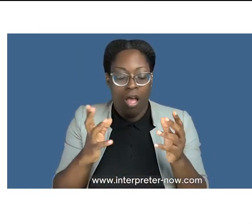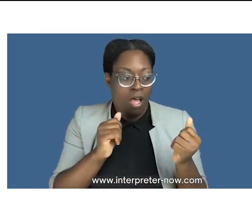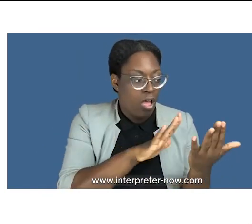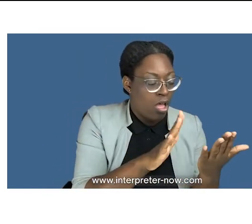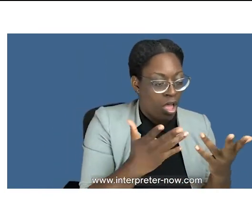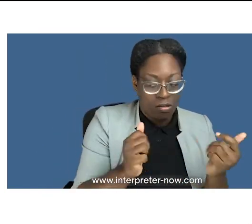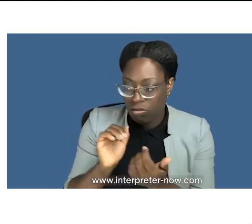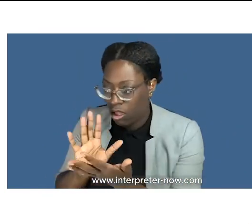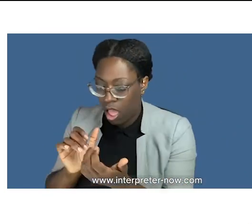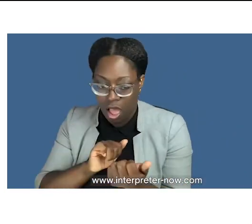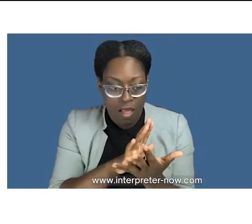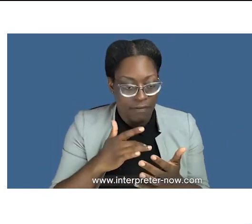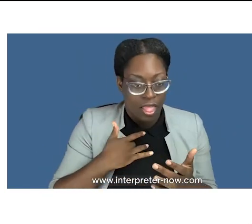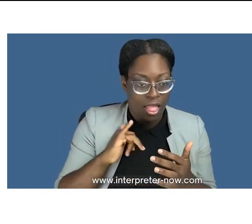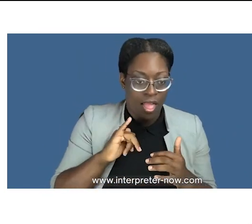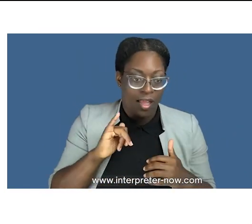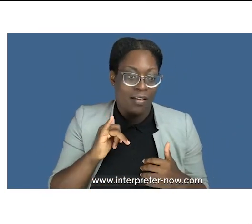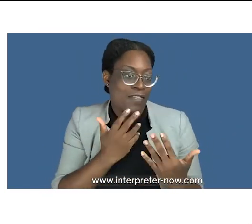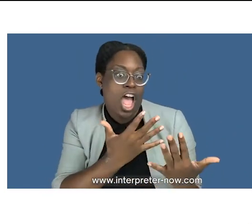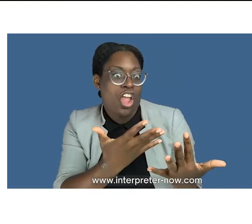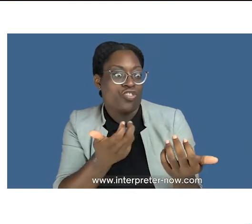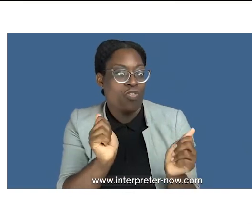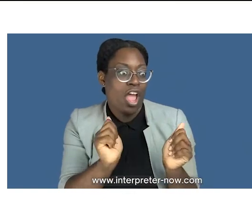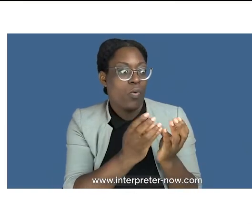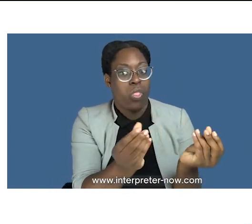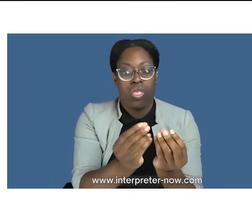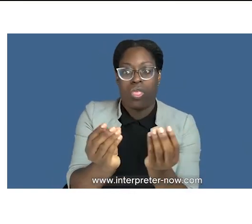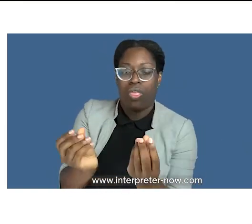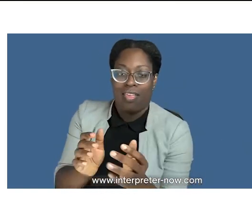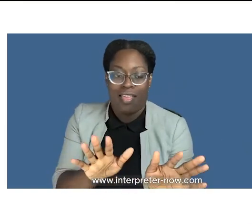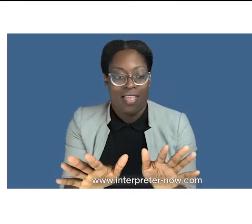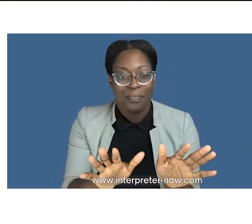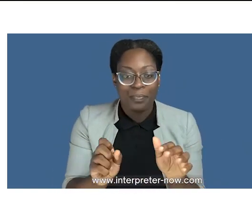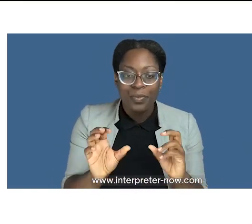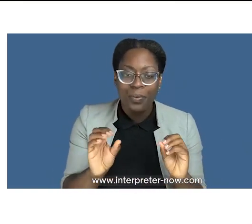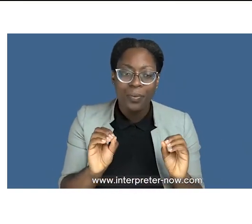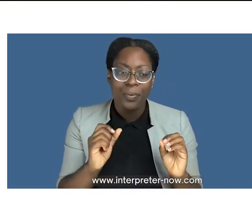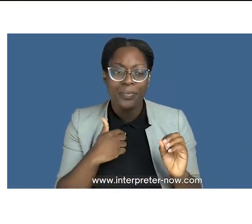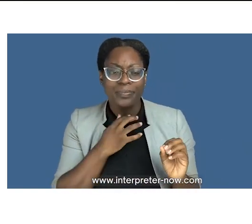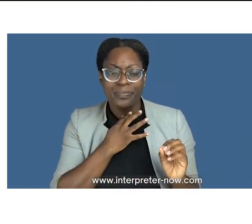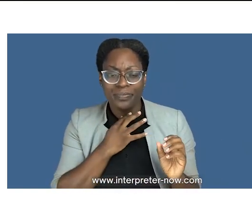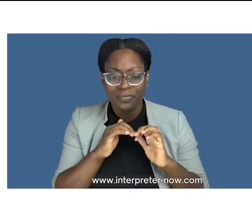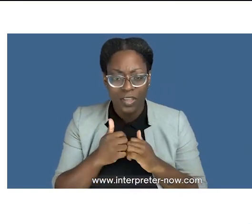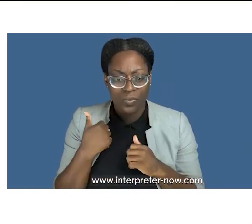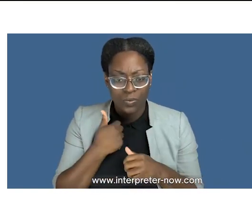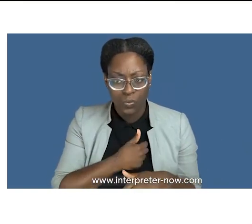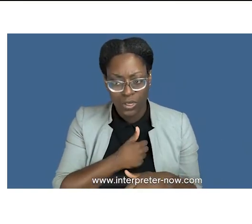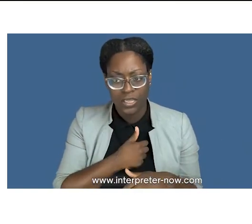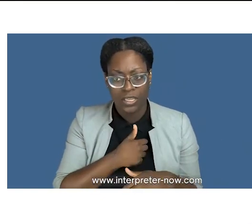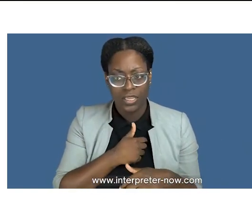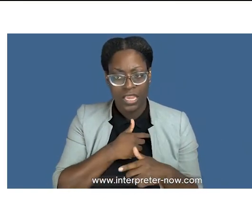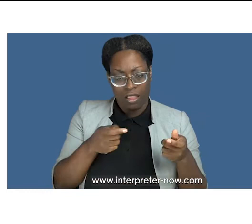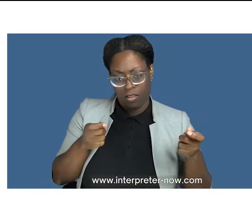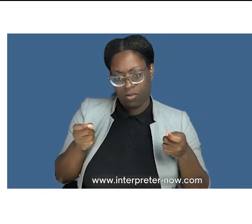good, strong, credible public commitment look like, where we can put out a goal out there,